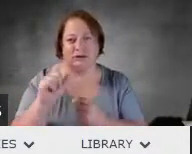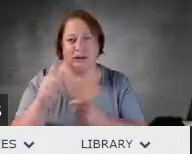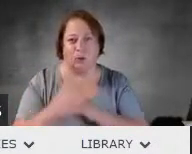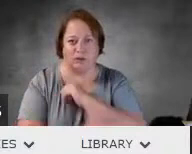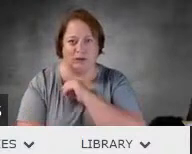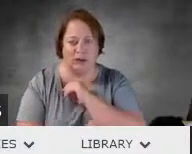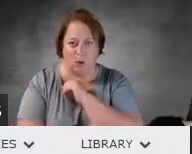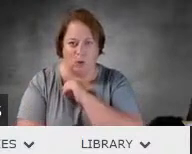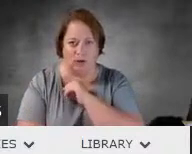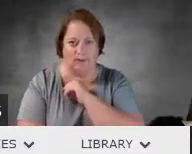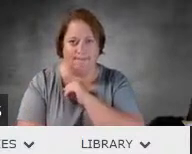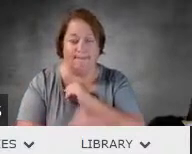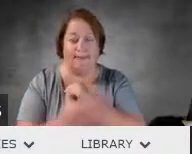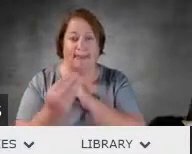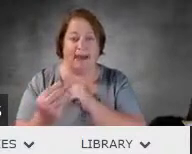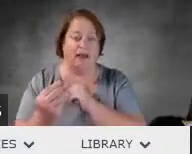County